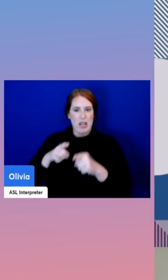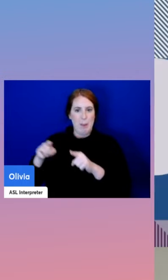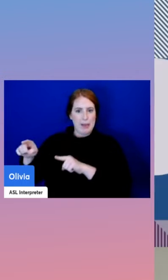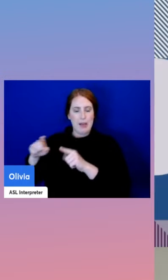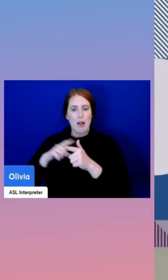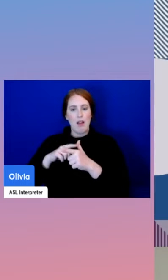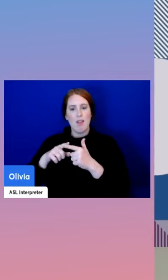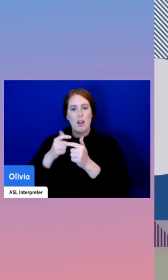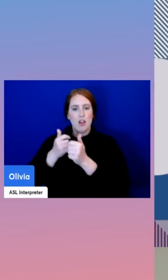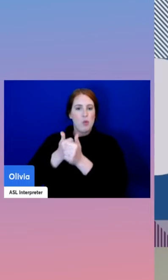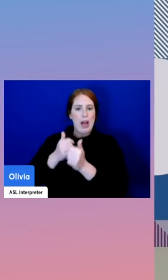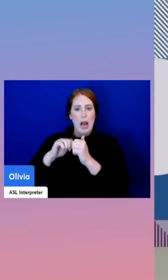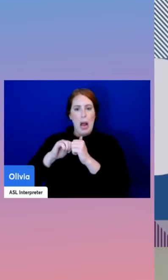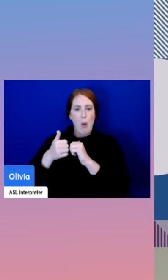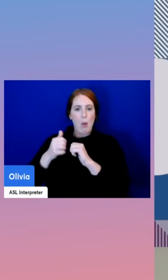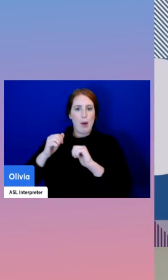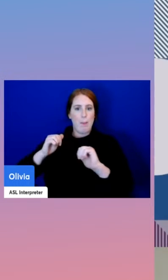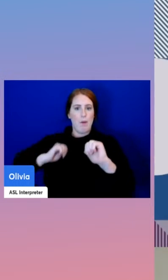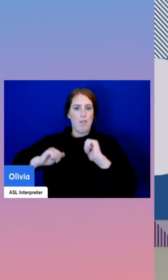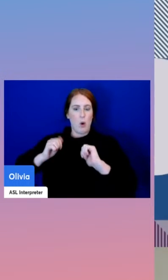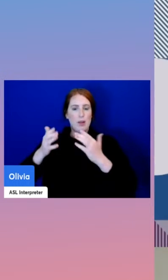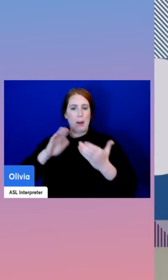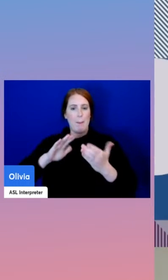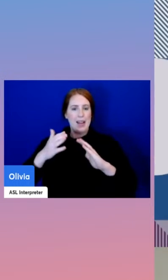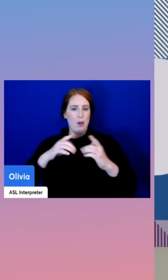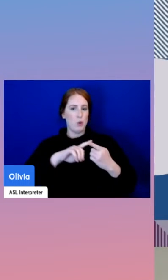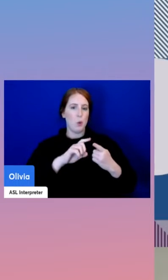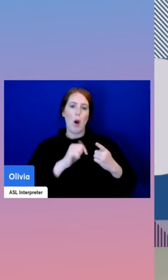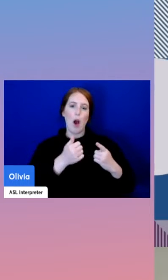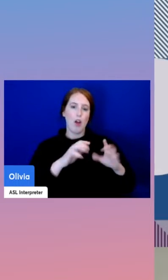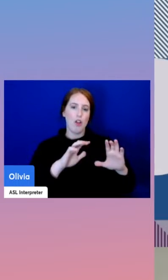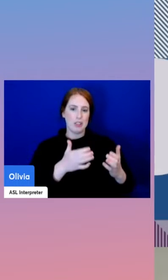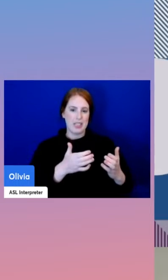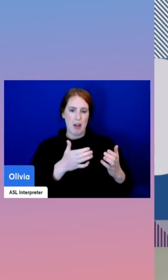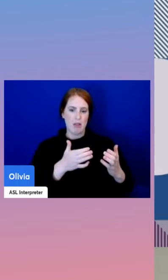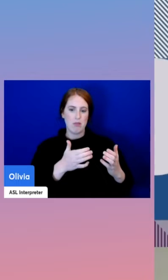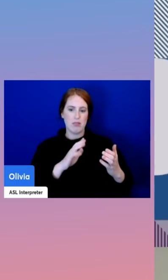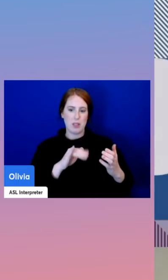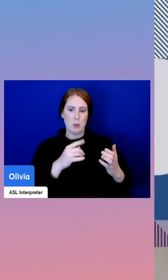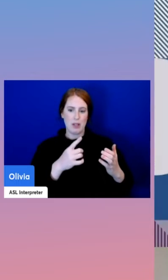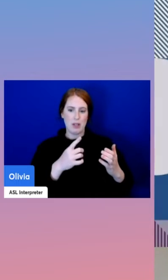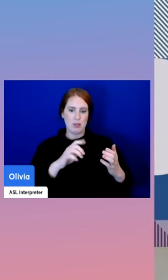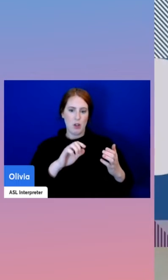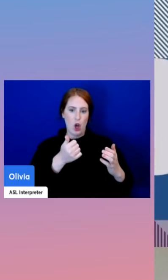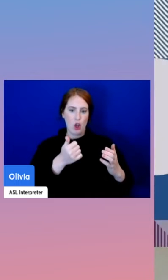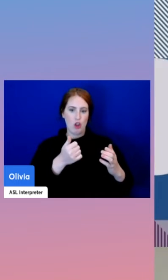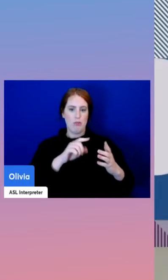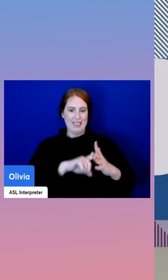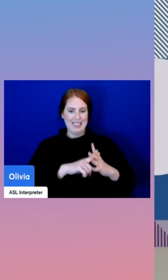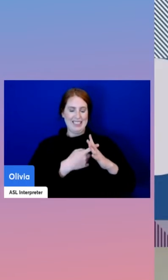to another set, which probably is not under this initiative. And that's a great way as well to be able to present the results